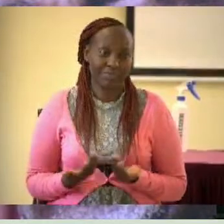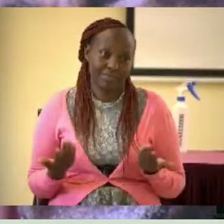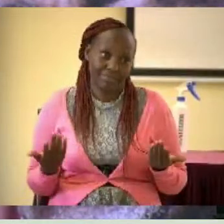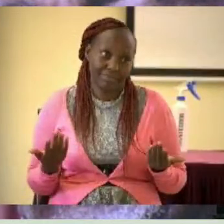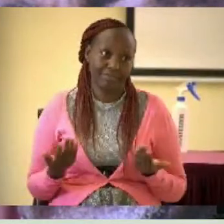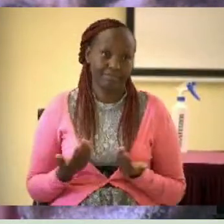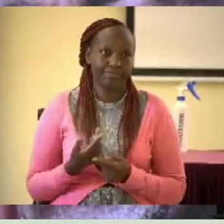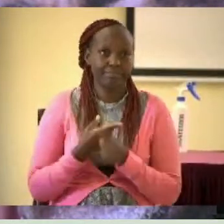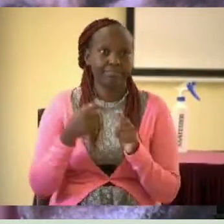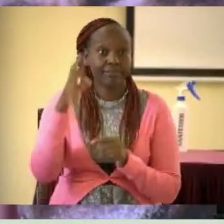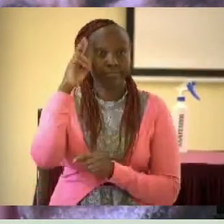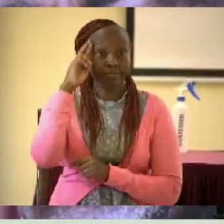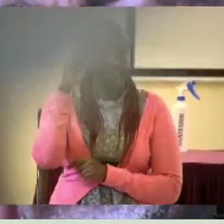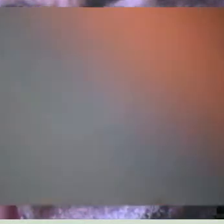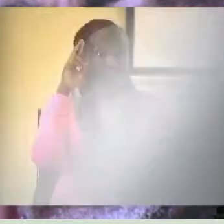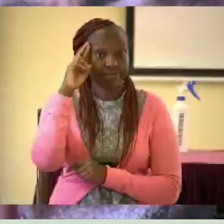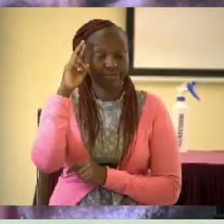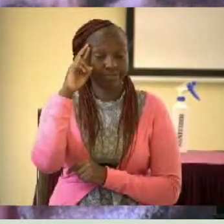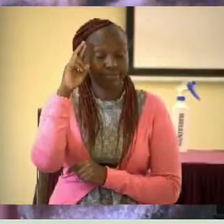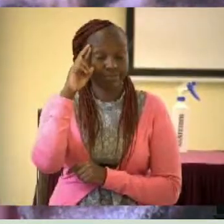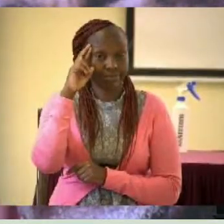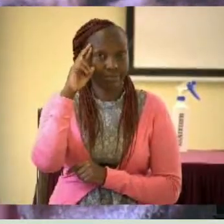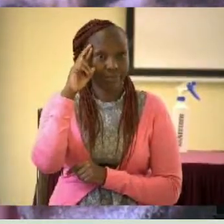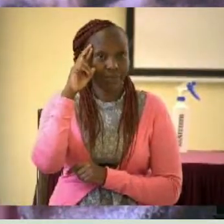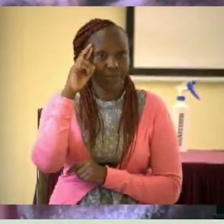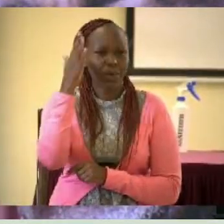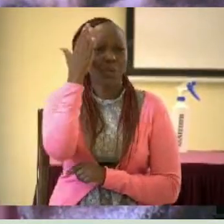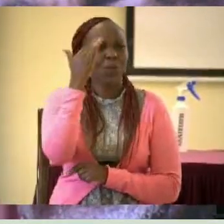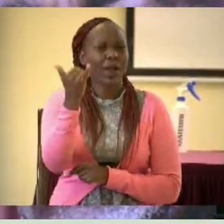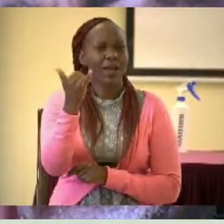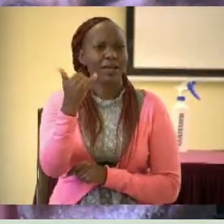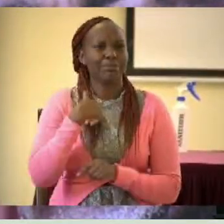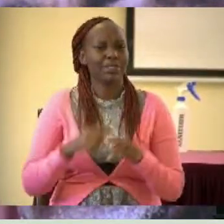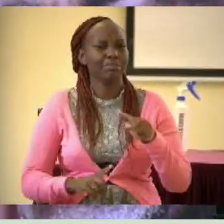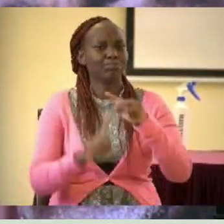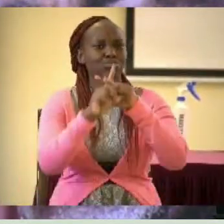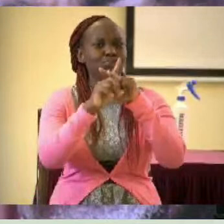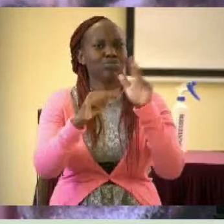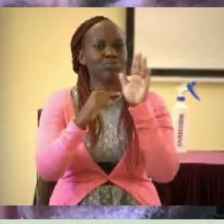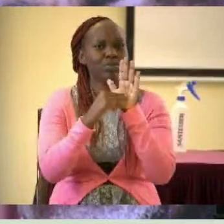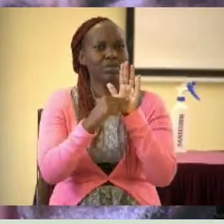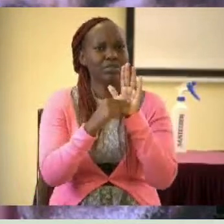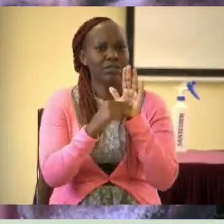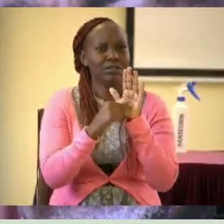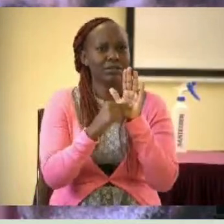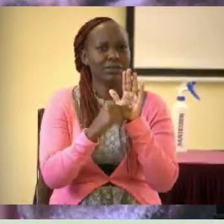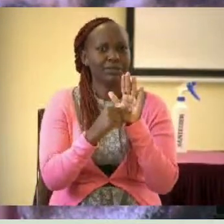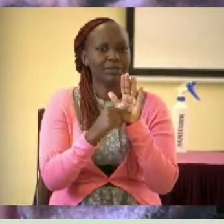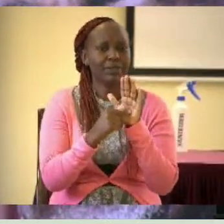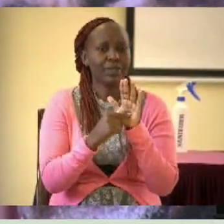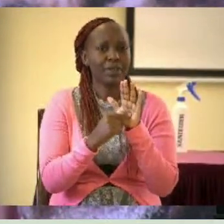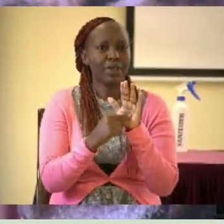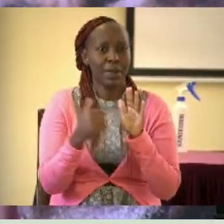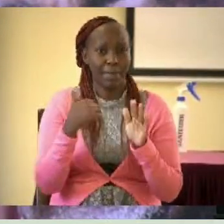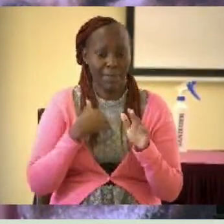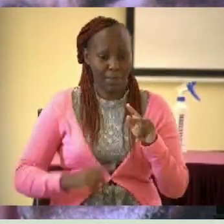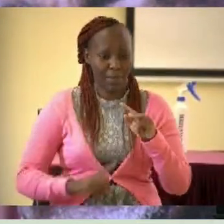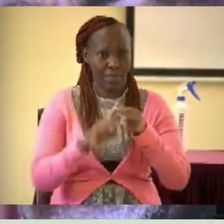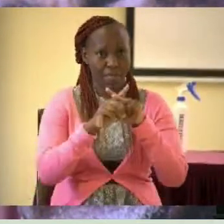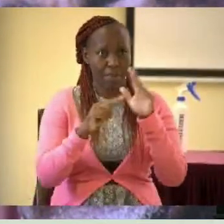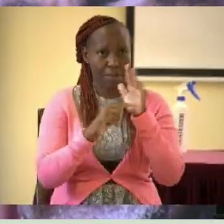But remember, why am I bringing this point here? I'm bringing it